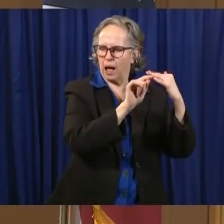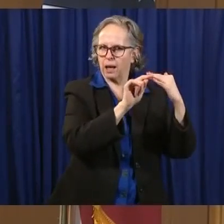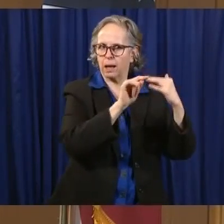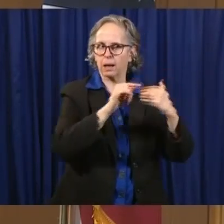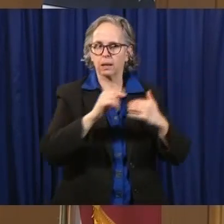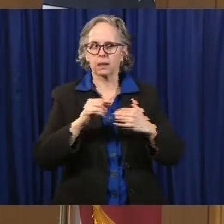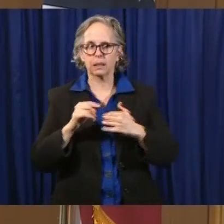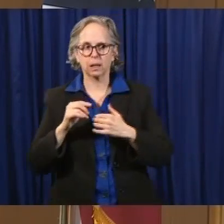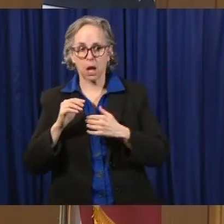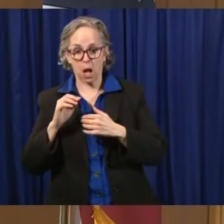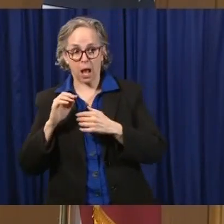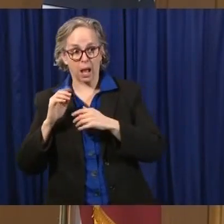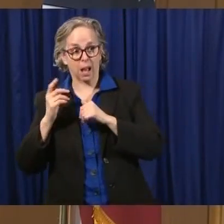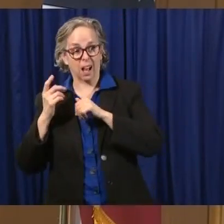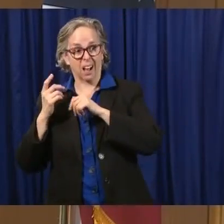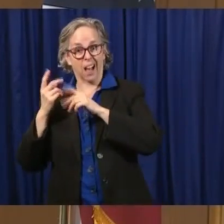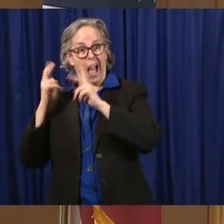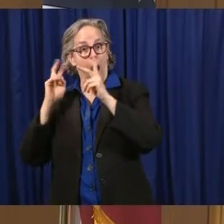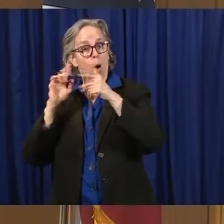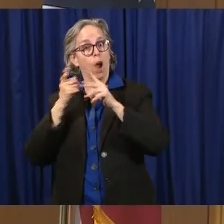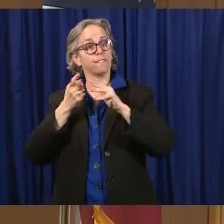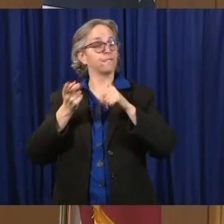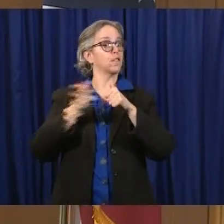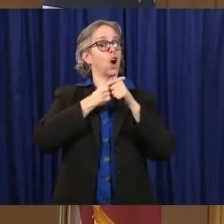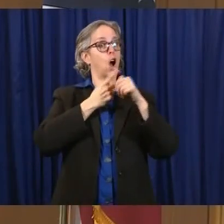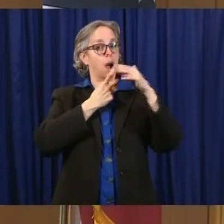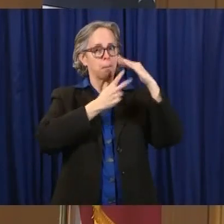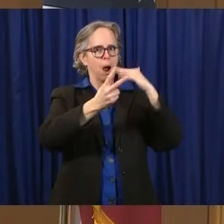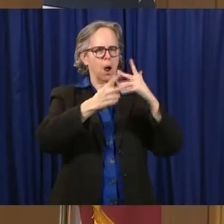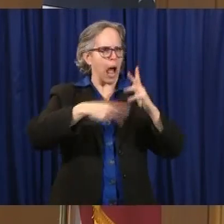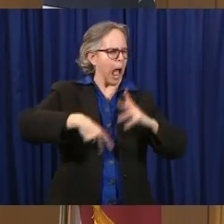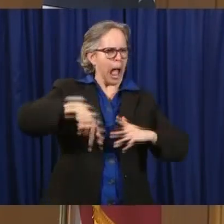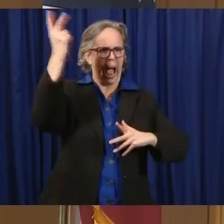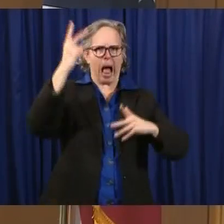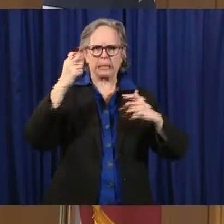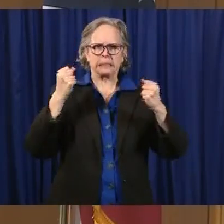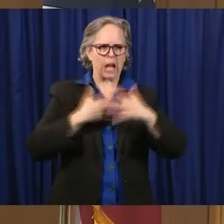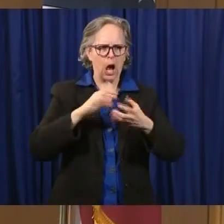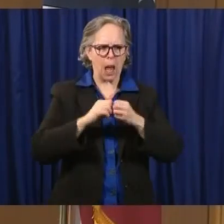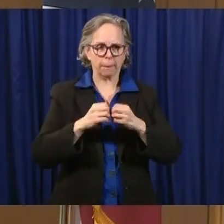models that had the highest numbers and the scariest numbers, it certainly scared me.